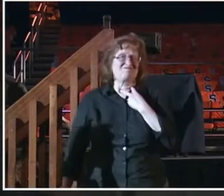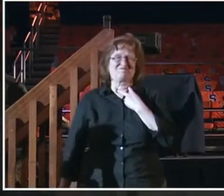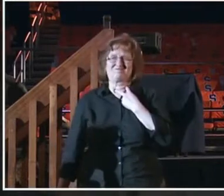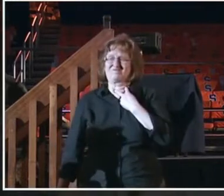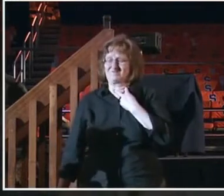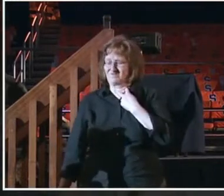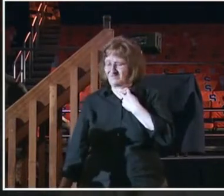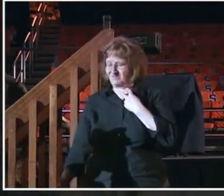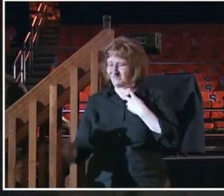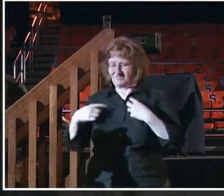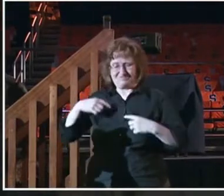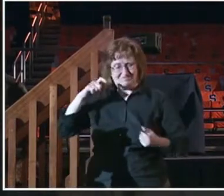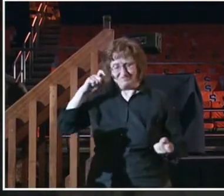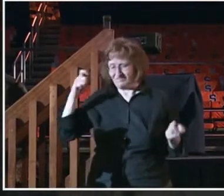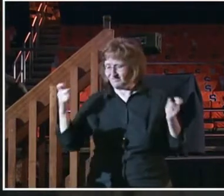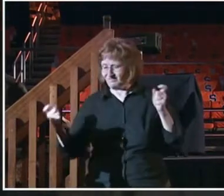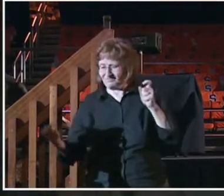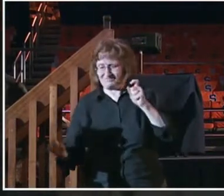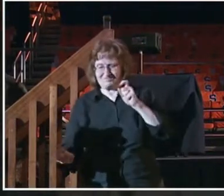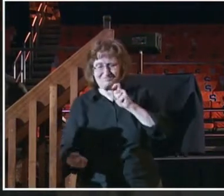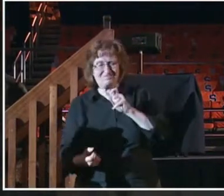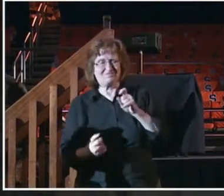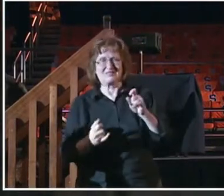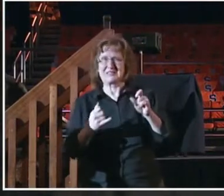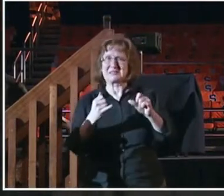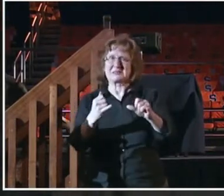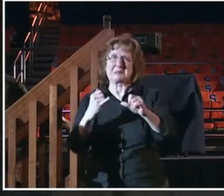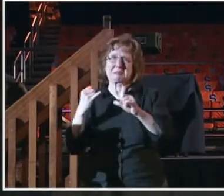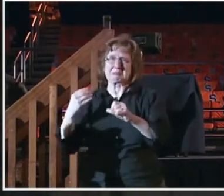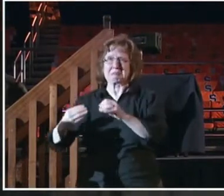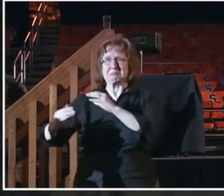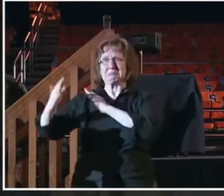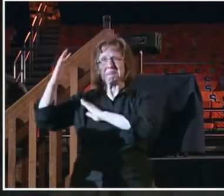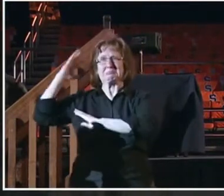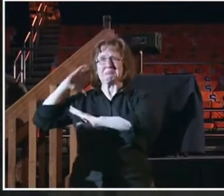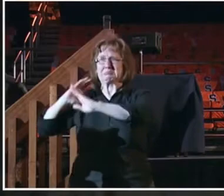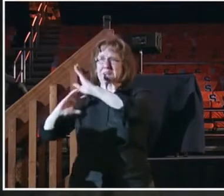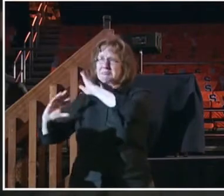My kin we will garner.